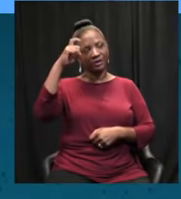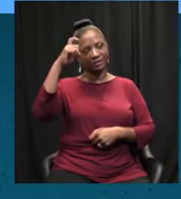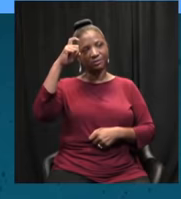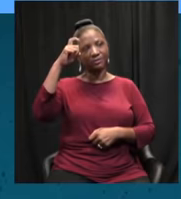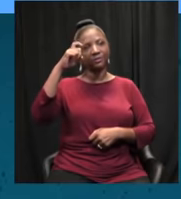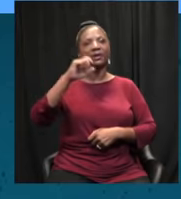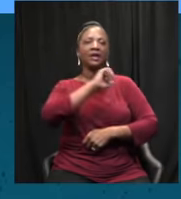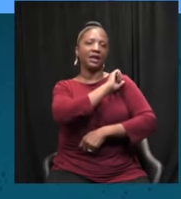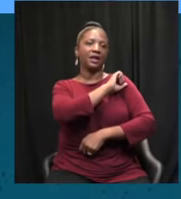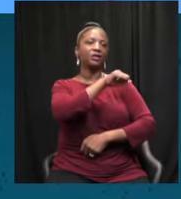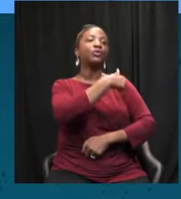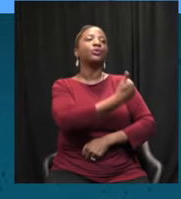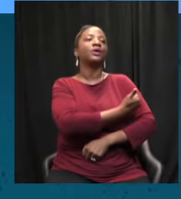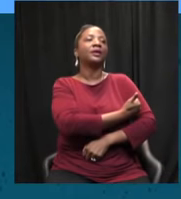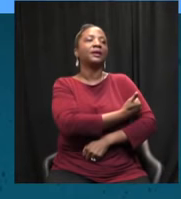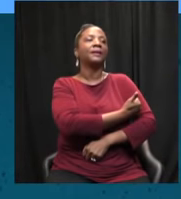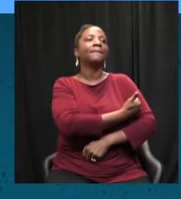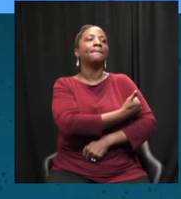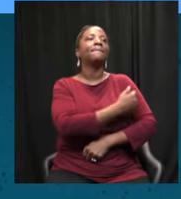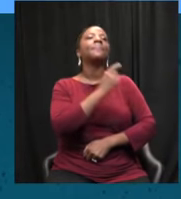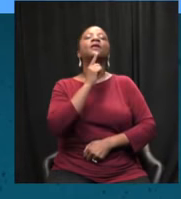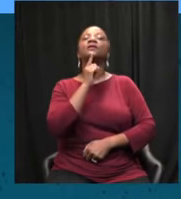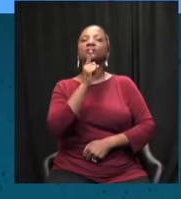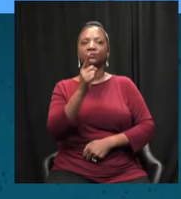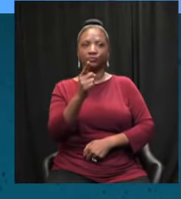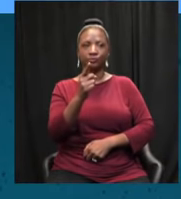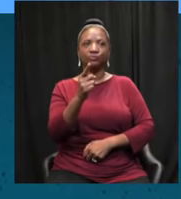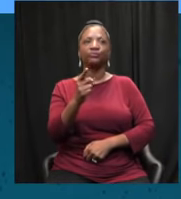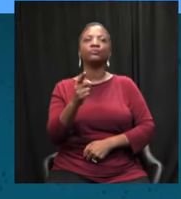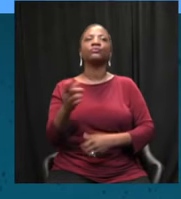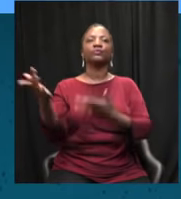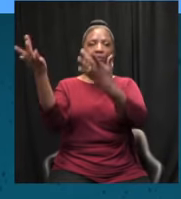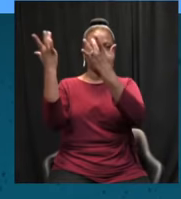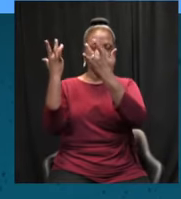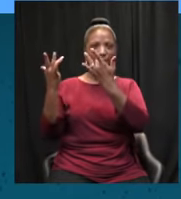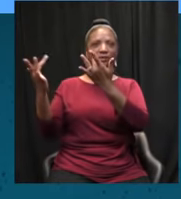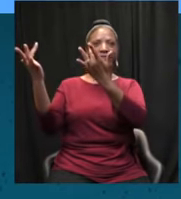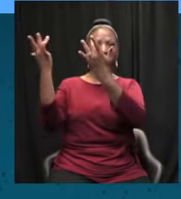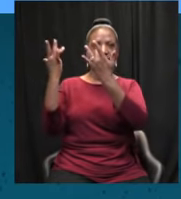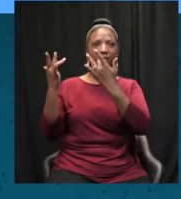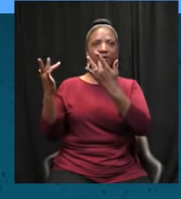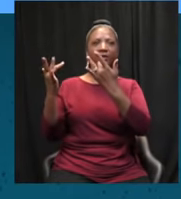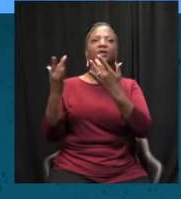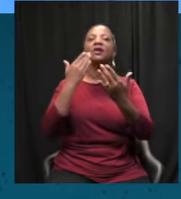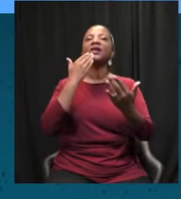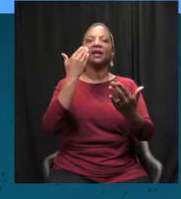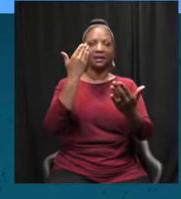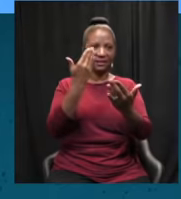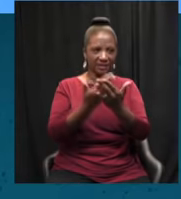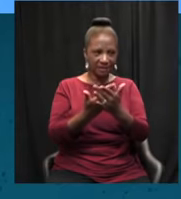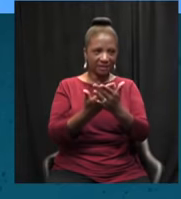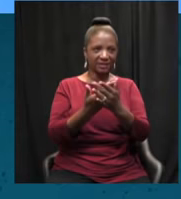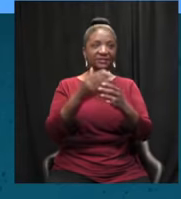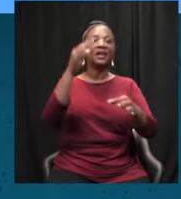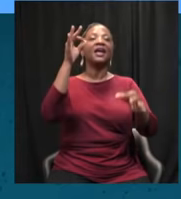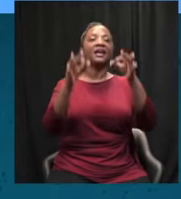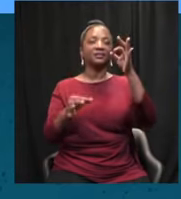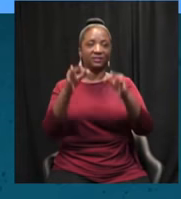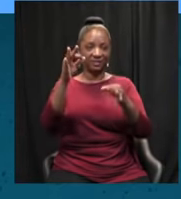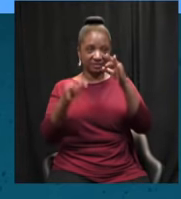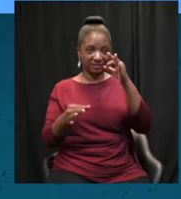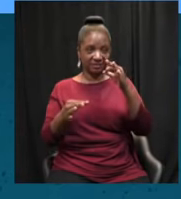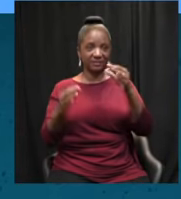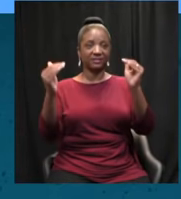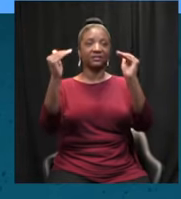all truth. Jesus has all mercy. Jesus has all goodness and all justice and all righteousness and all graciousness and